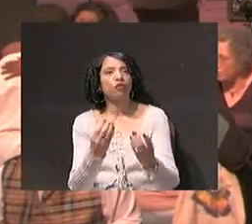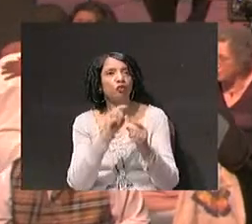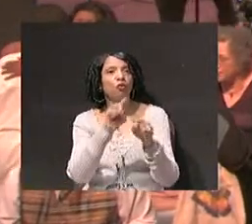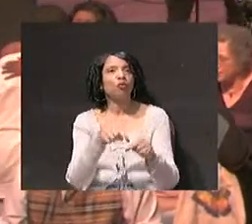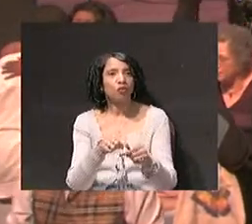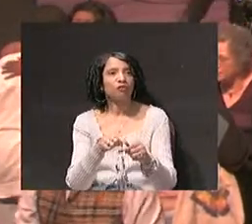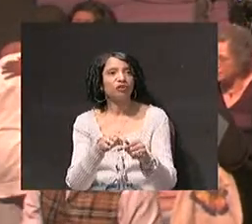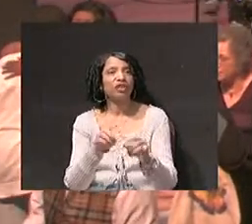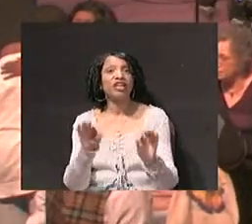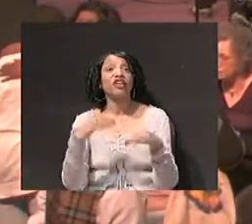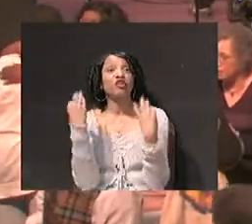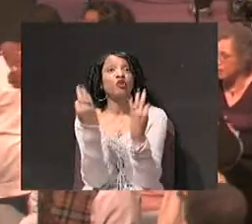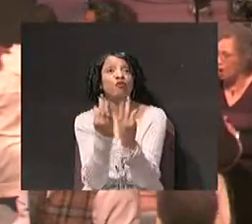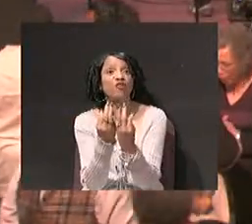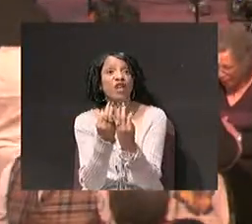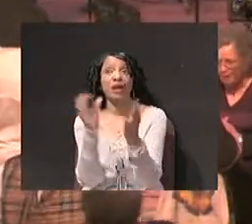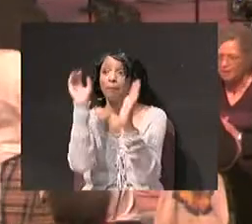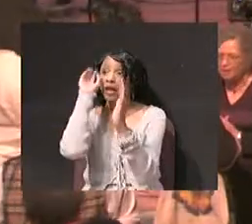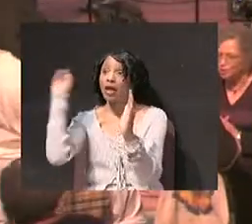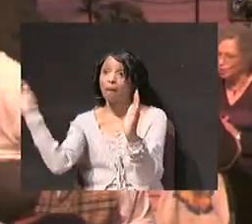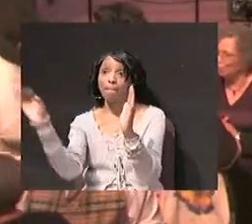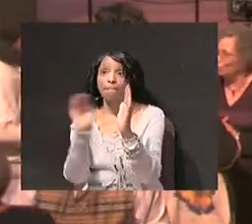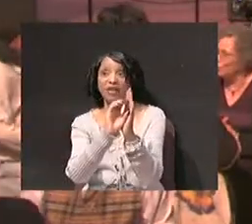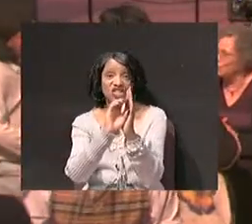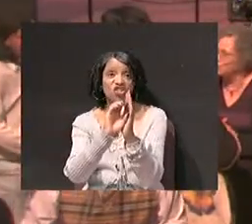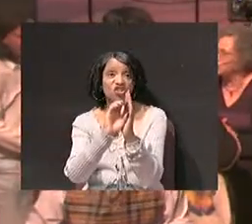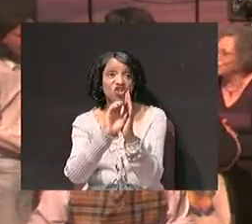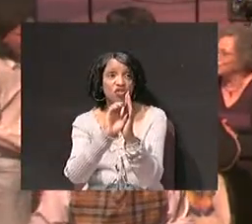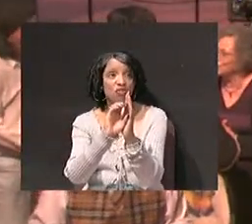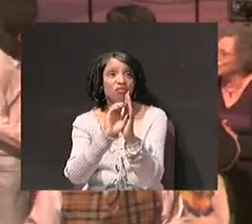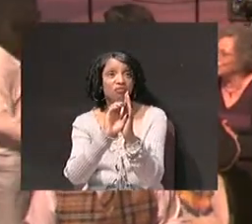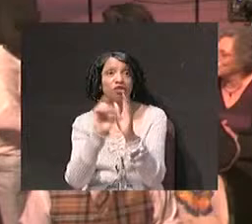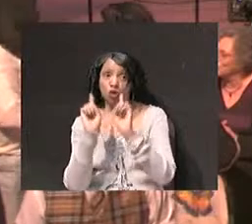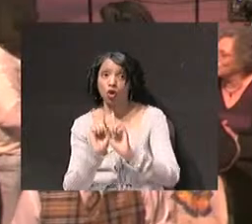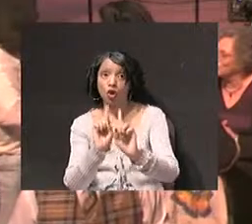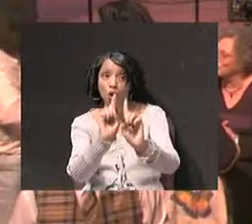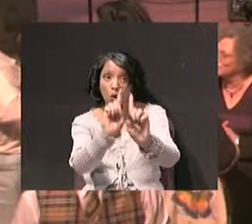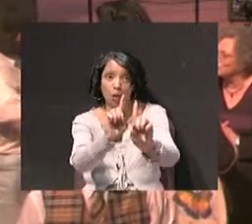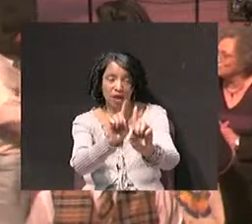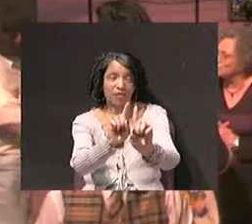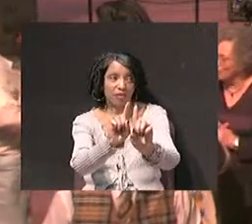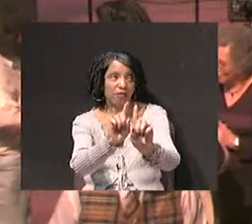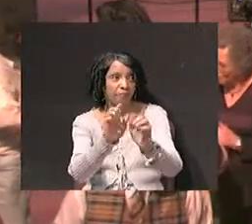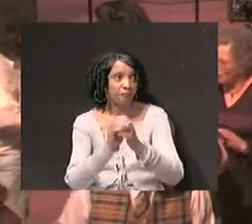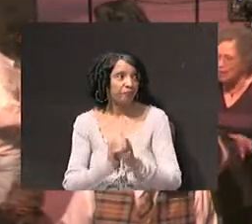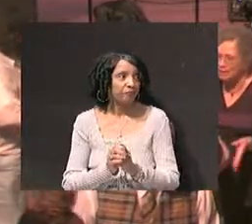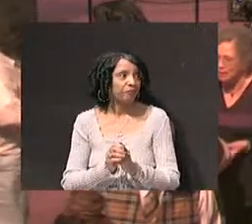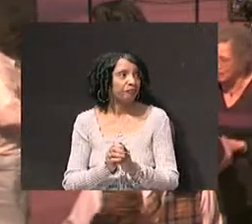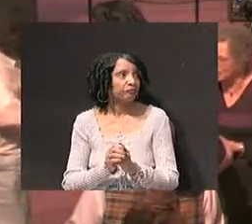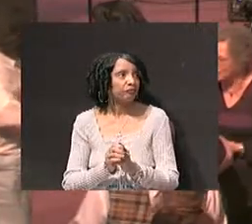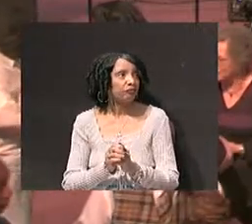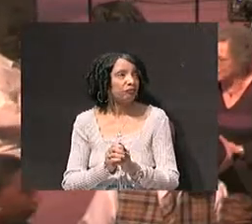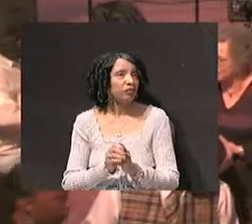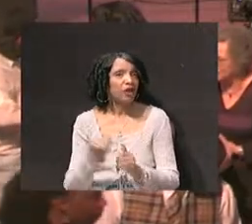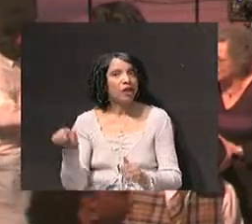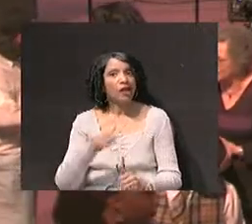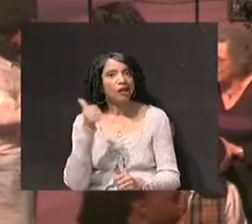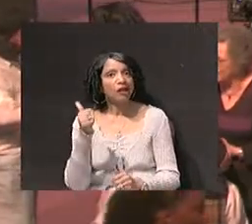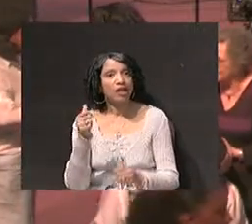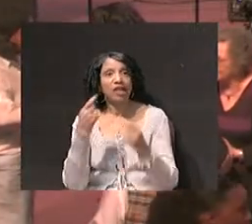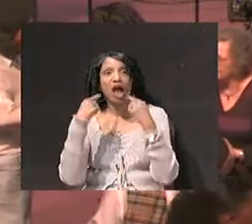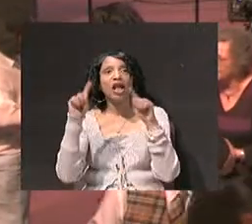taken for Easter, you can go out there and get your picture taken. Amen. And amen. And just have another